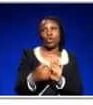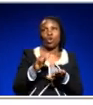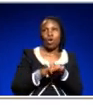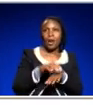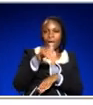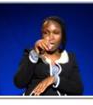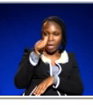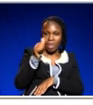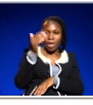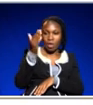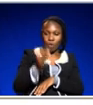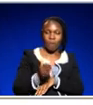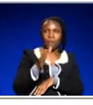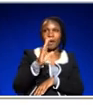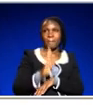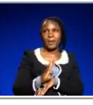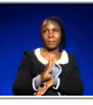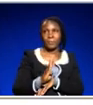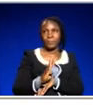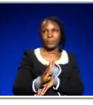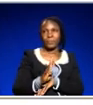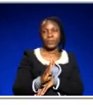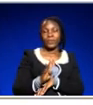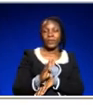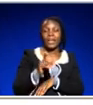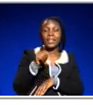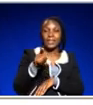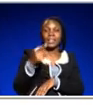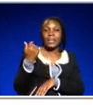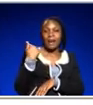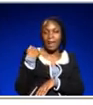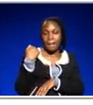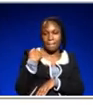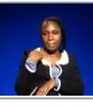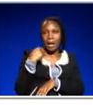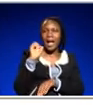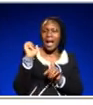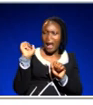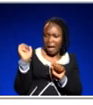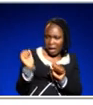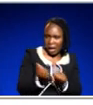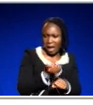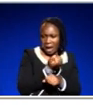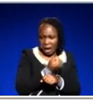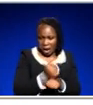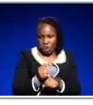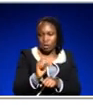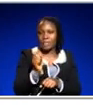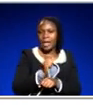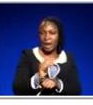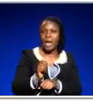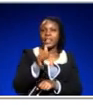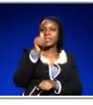b. I take that again. This is a number which cannot be expressed in the